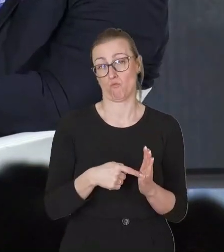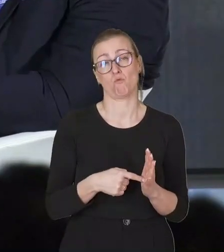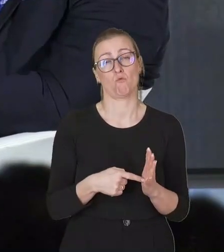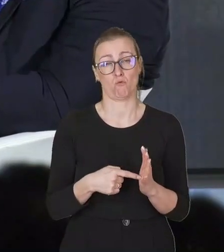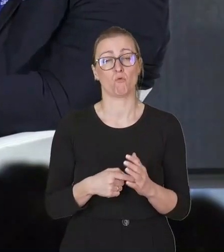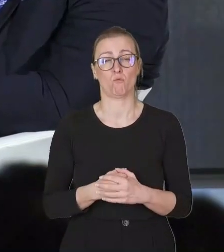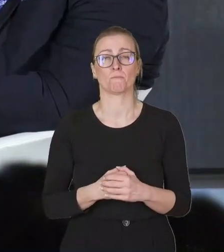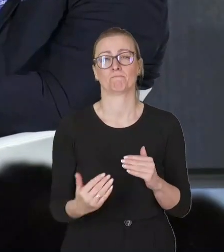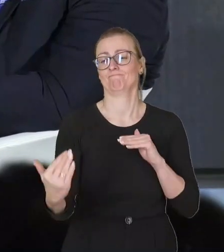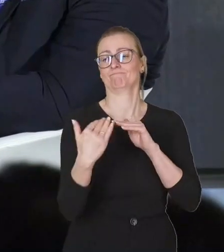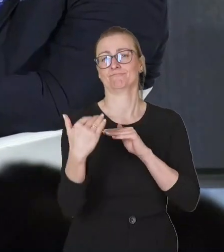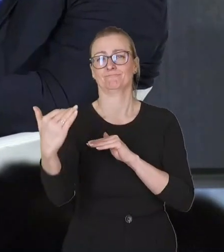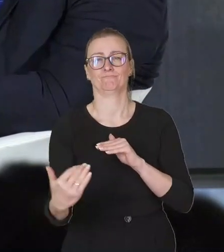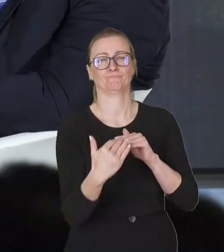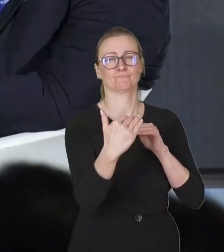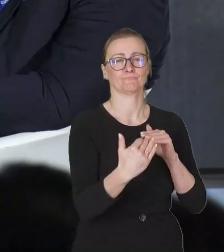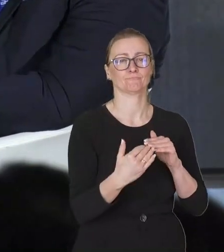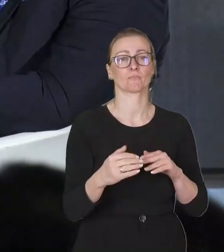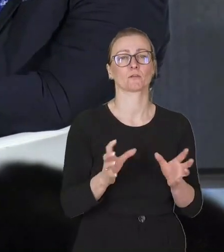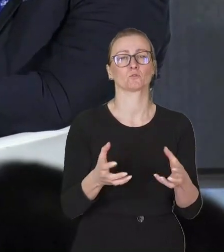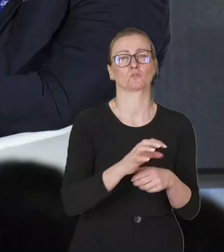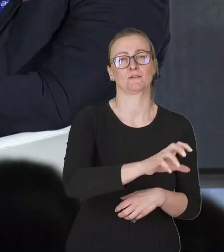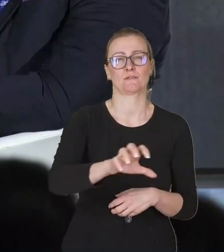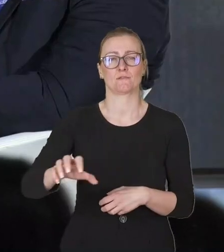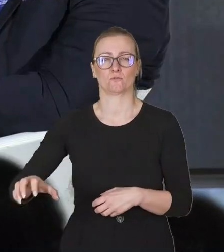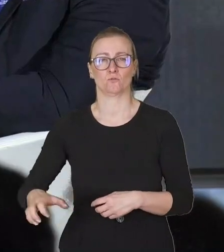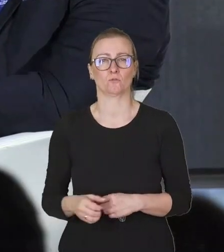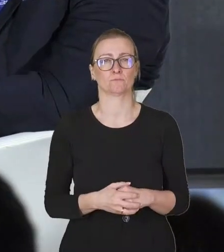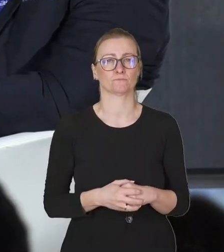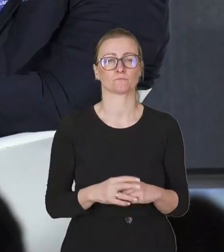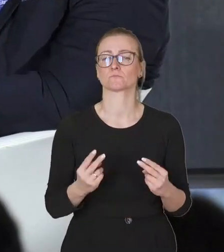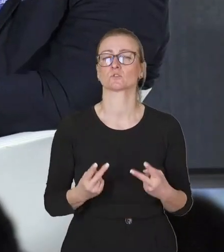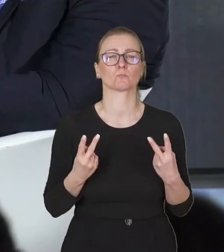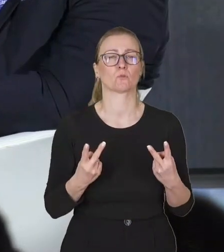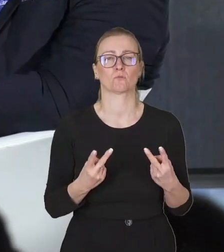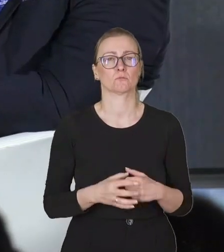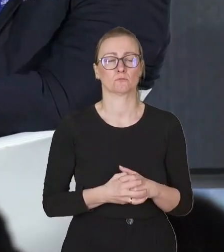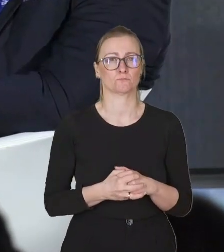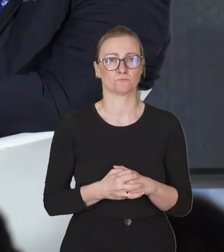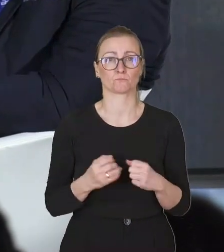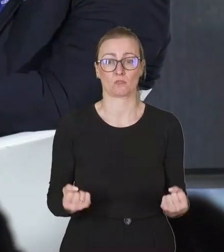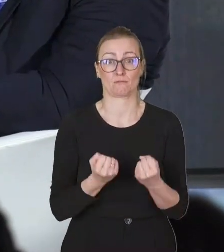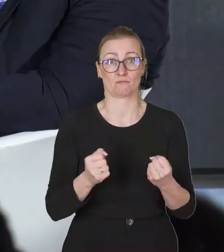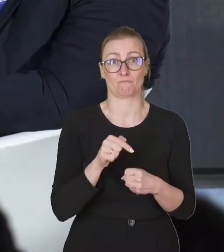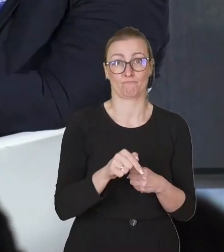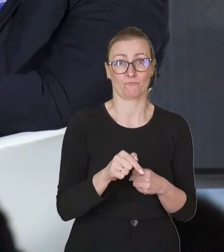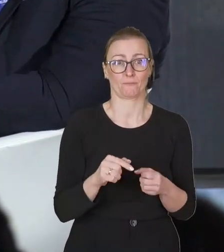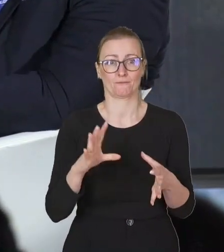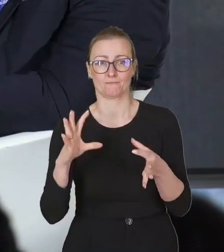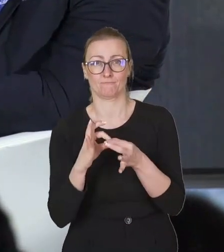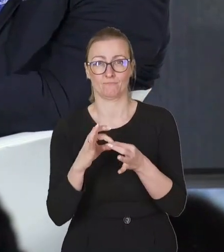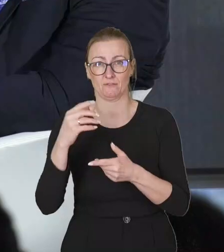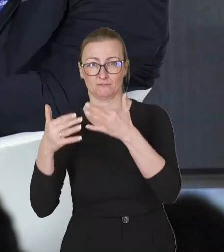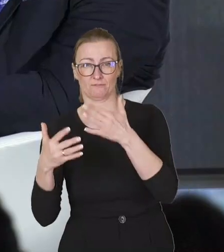policy. And what is important? What is important? We also have calculated that during last 10 years, 50 billions